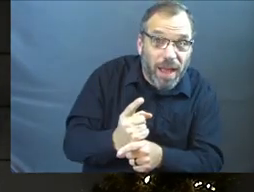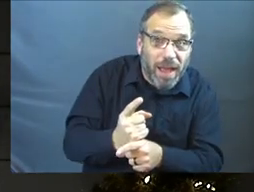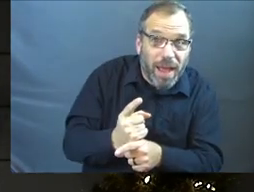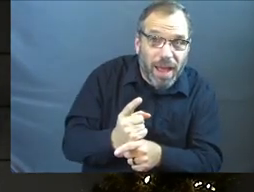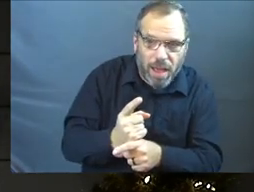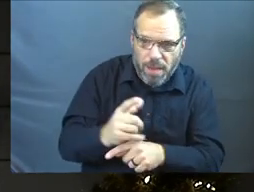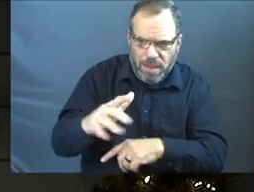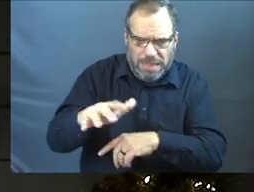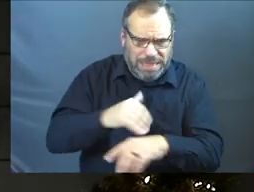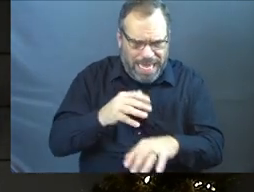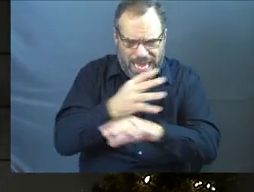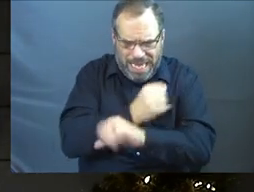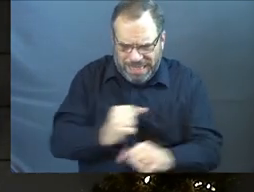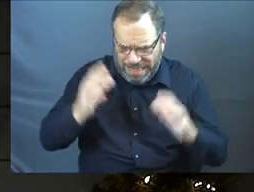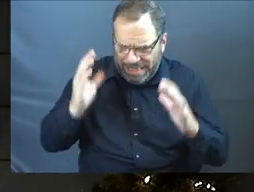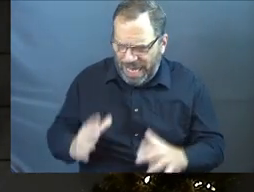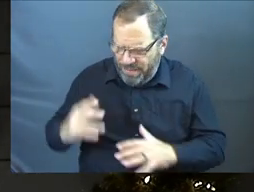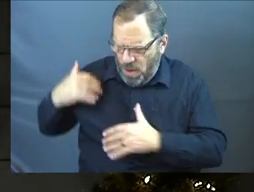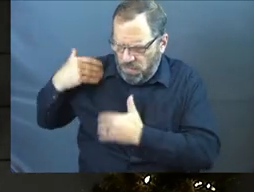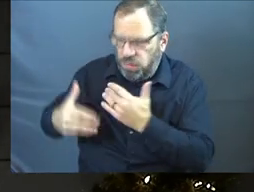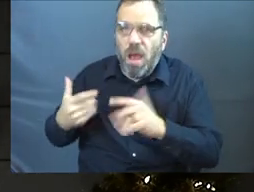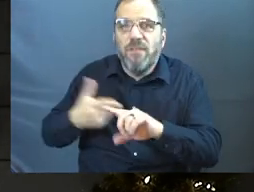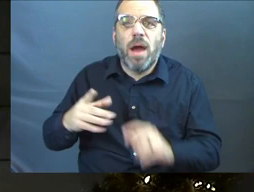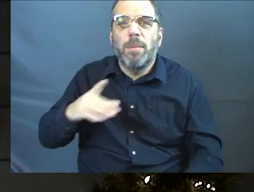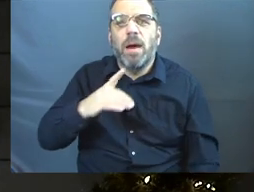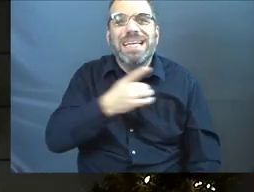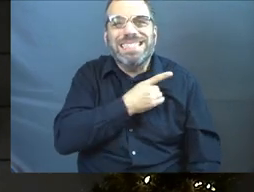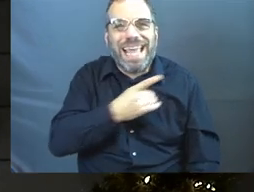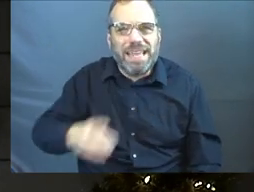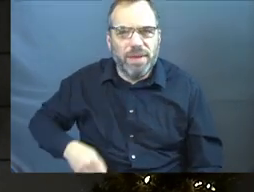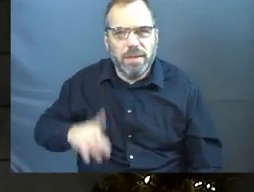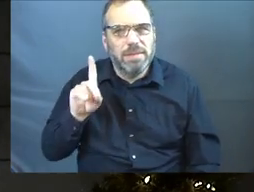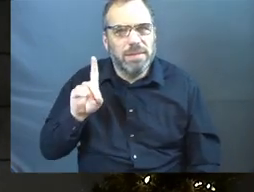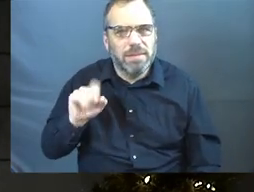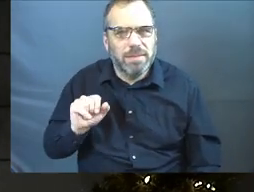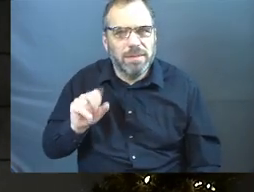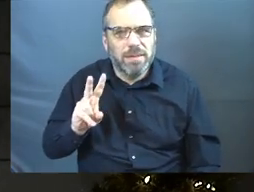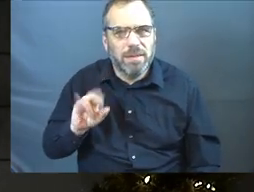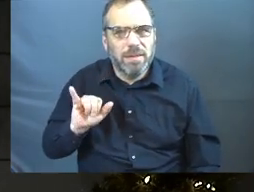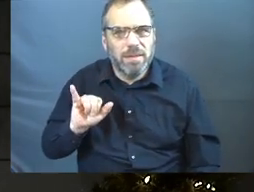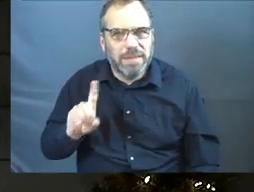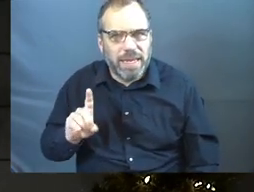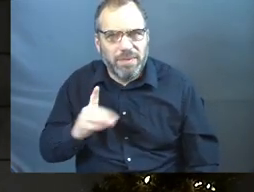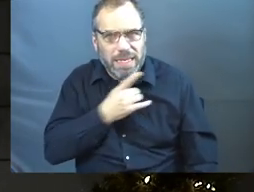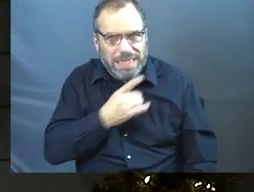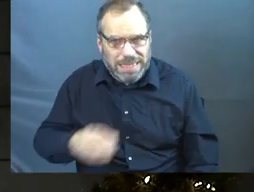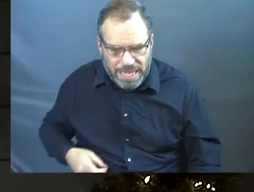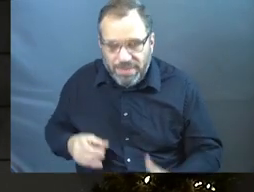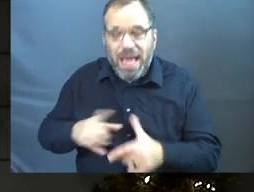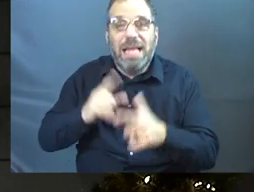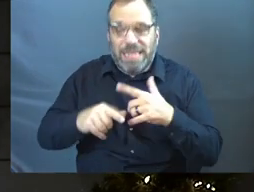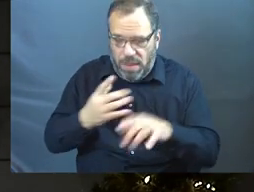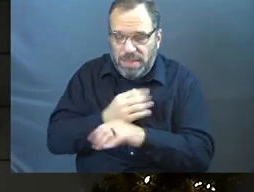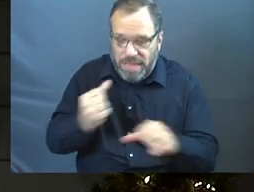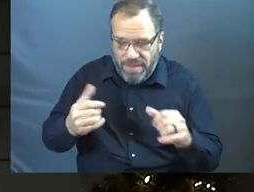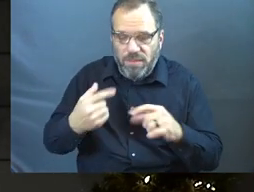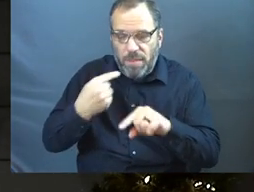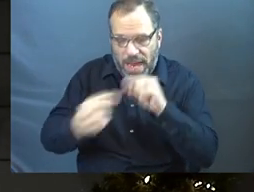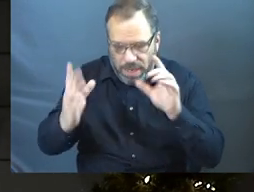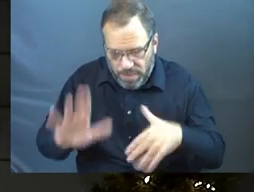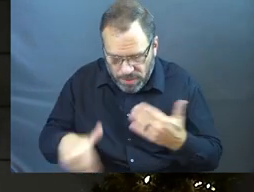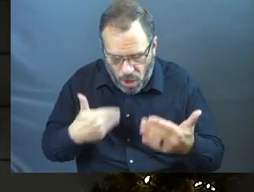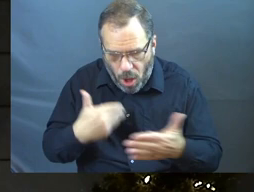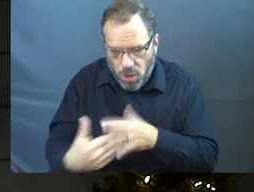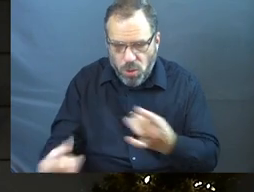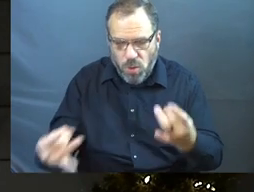has sent us a mighty Savior from the royal line of his servant David, just as he promised through his holy prophets long ago. Now we will be saved from our enemies and from